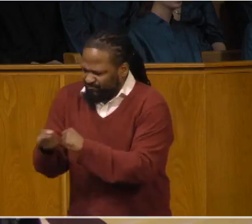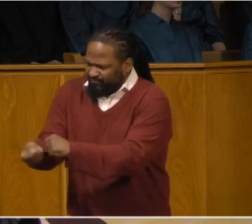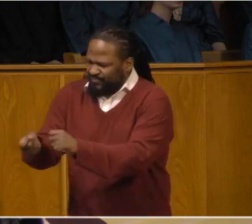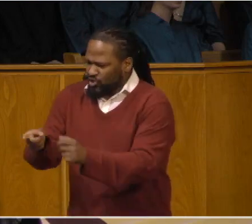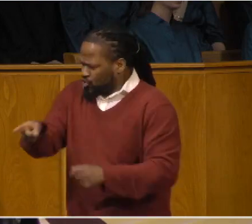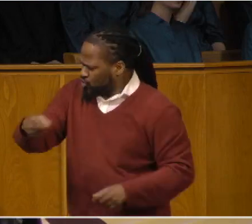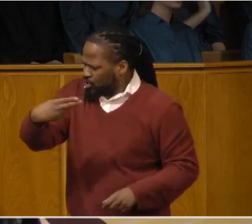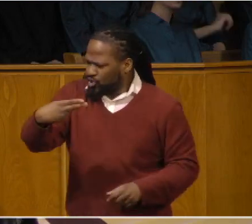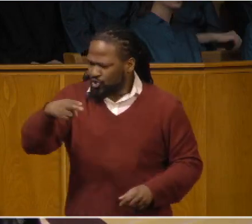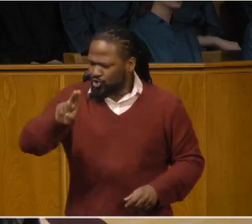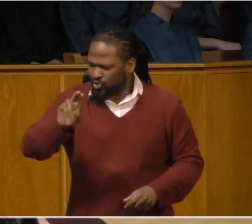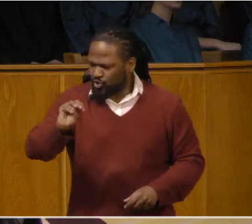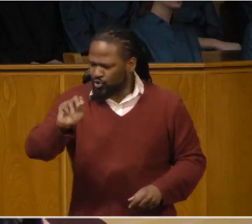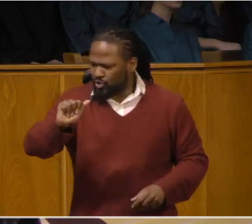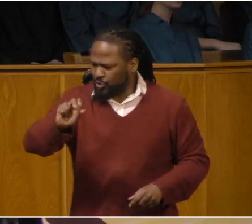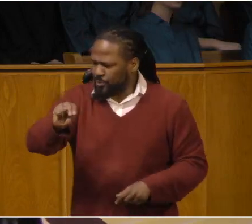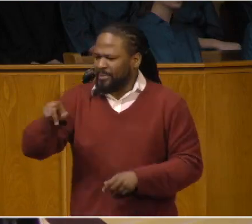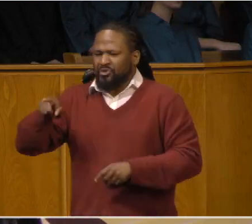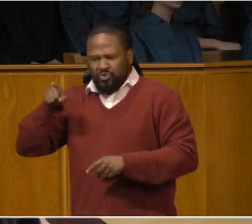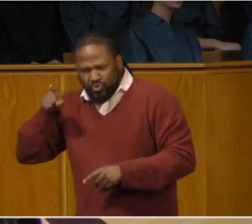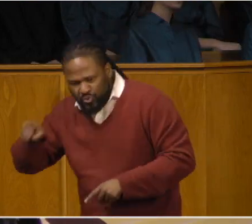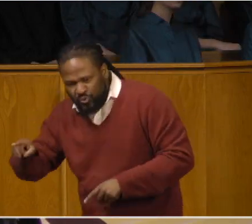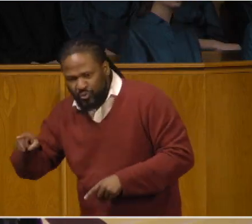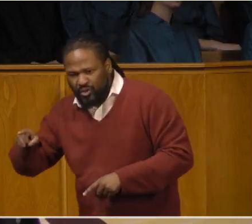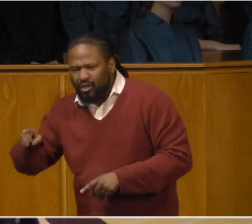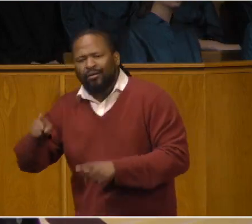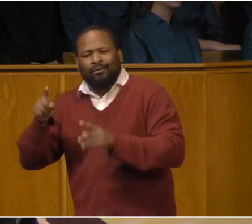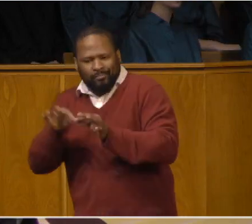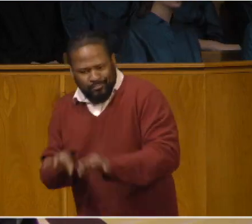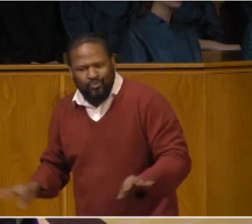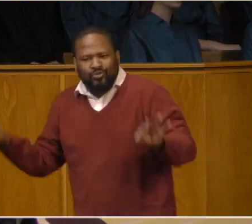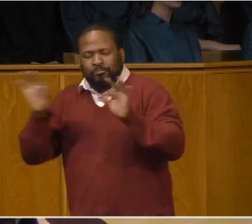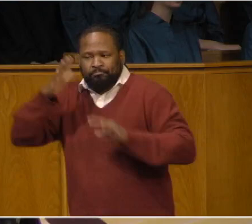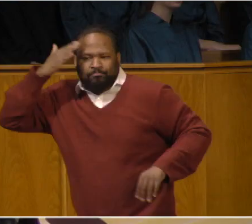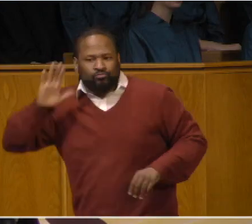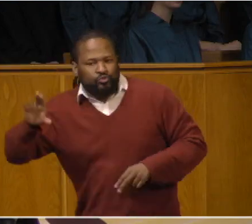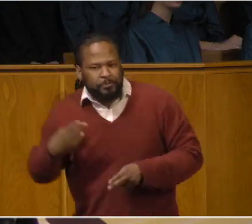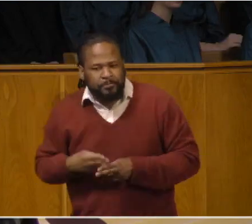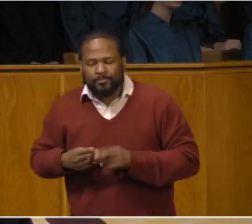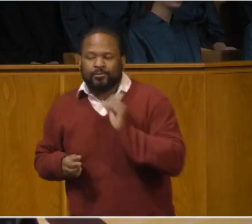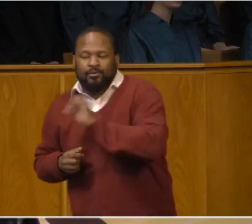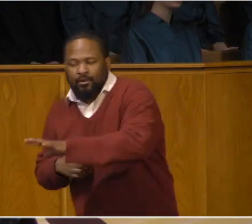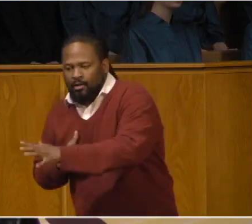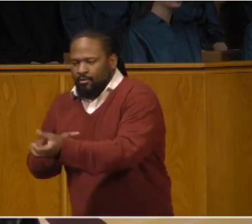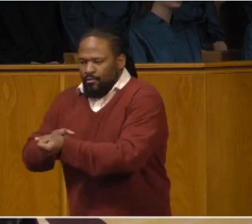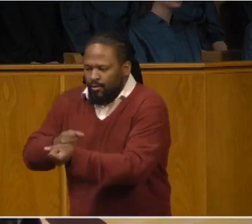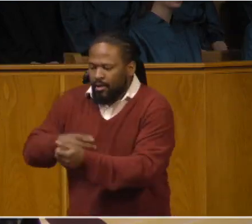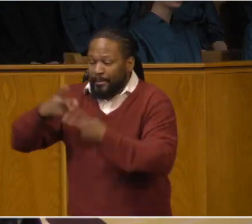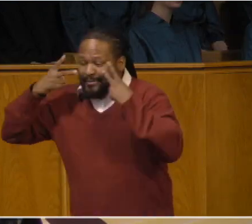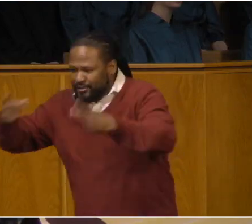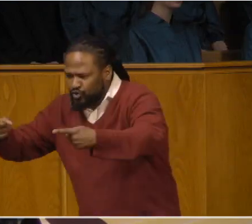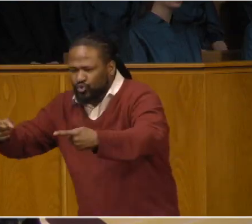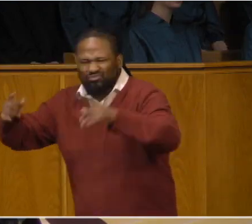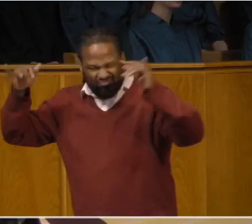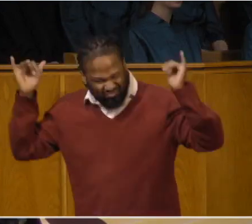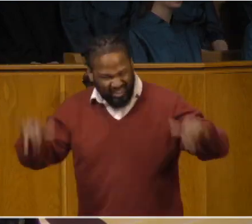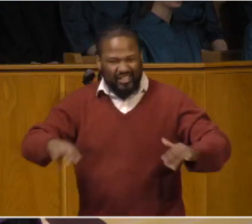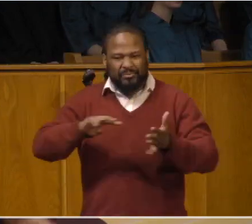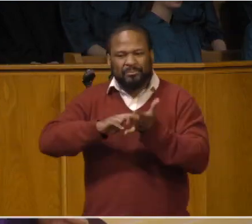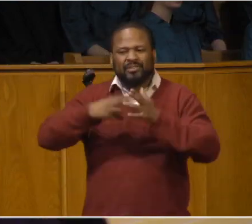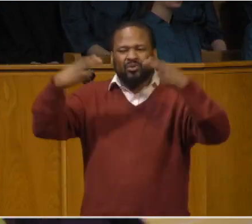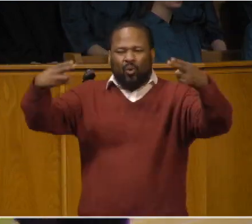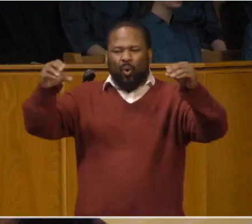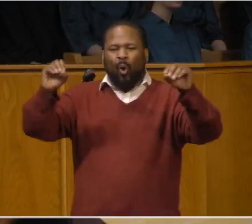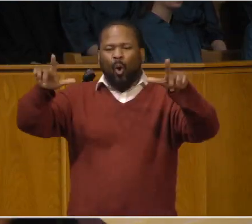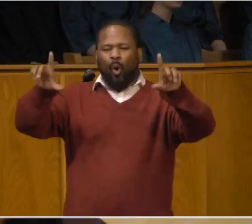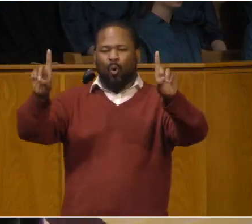exist. You hold them and know their name. You hold them seeing and hearing them. You hold them until they can